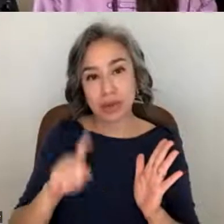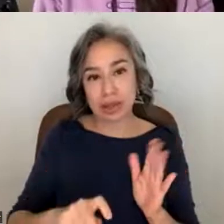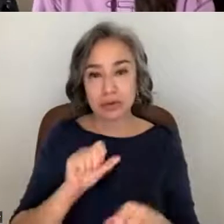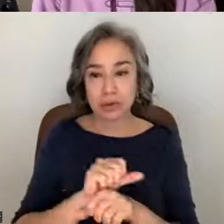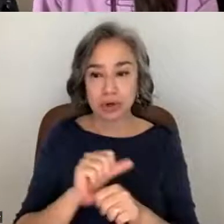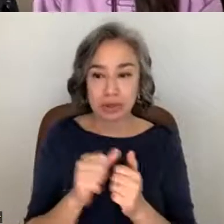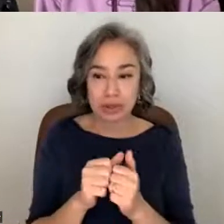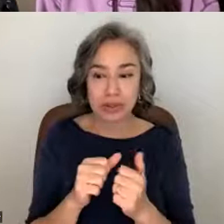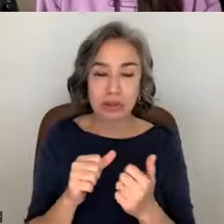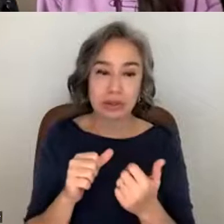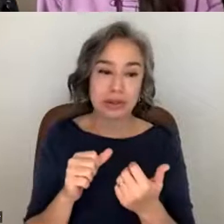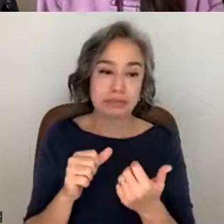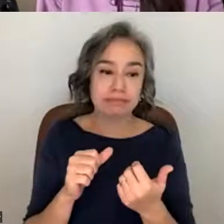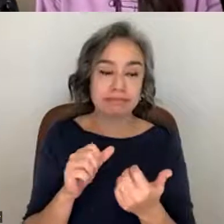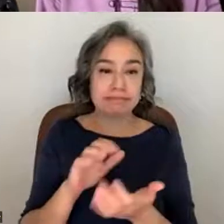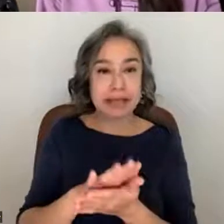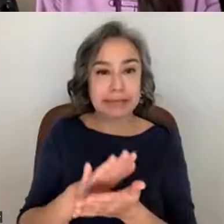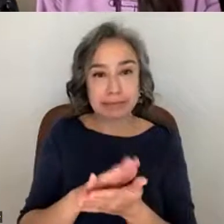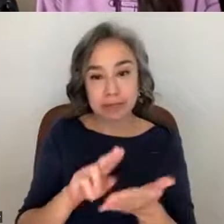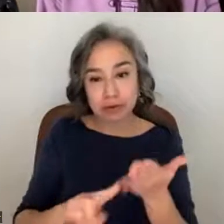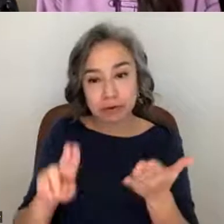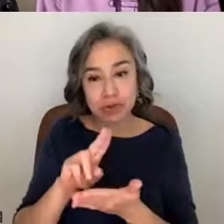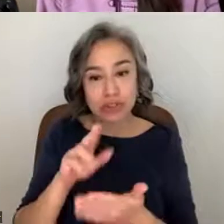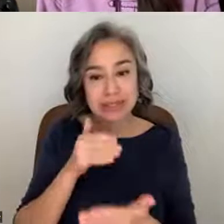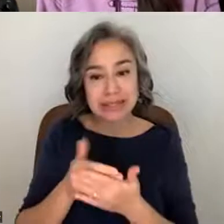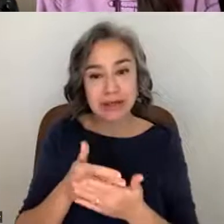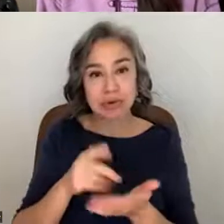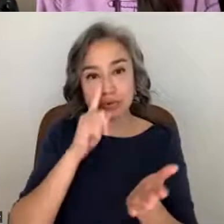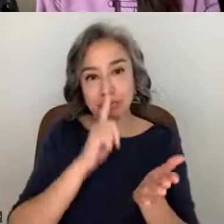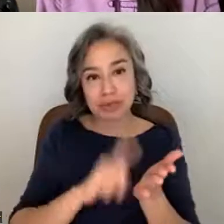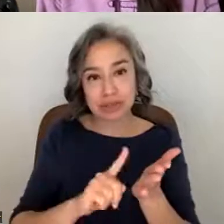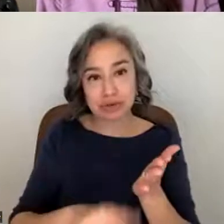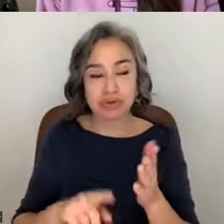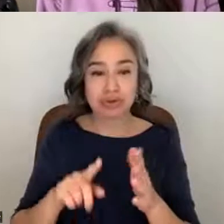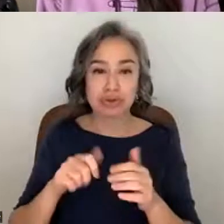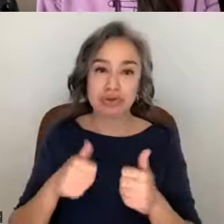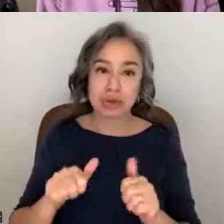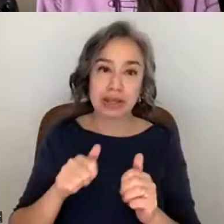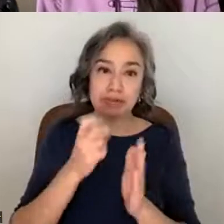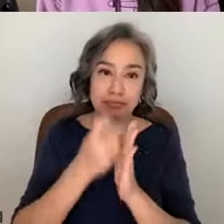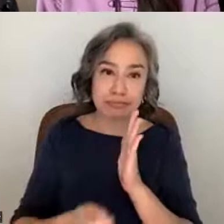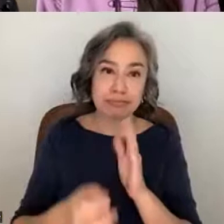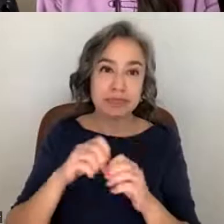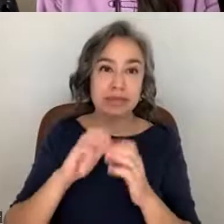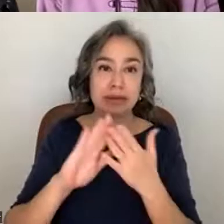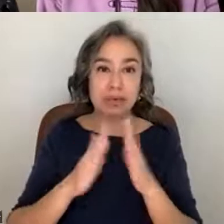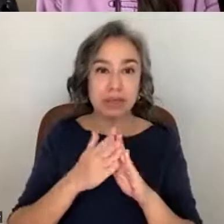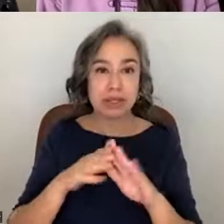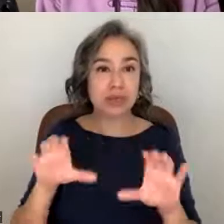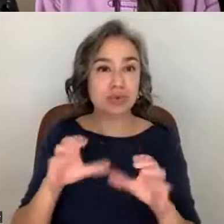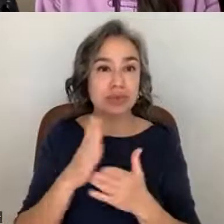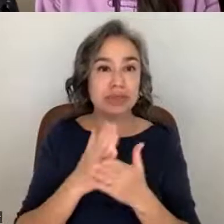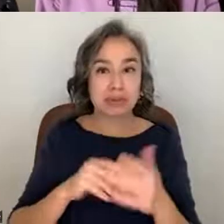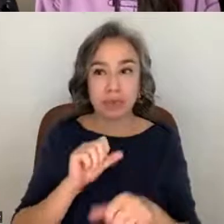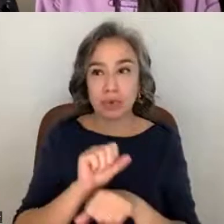academic, some universities near that are doing research and trying to delve into the community and do some work. And one of the